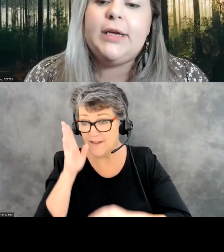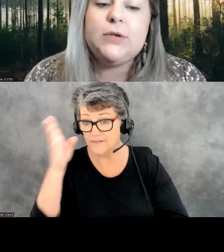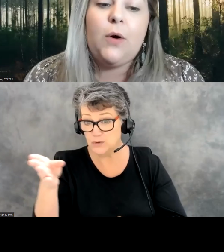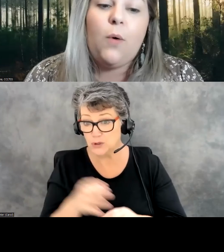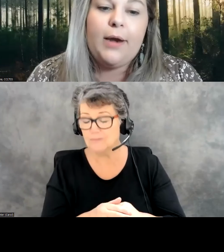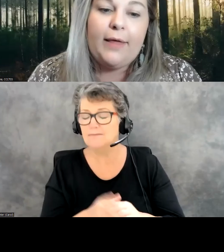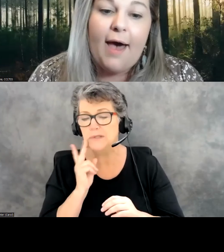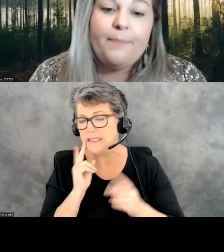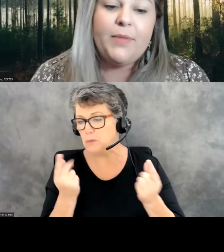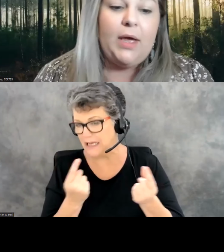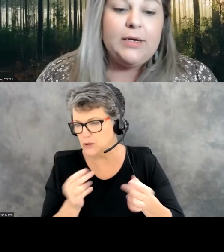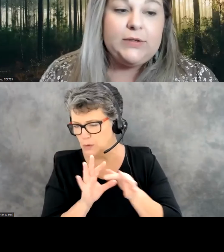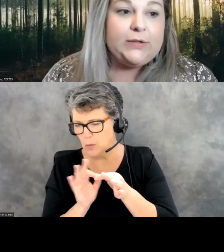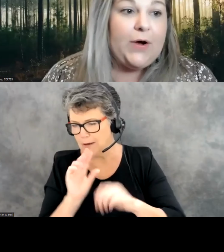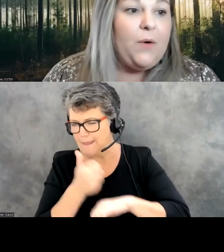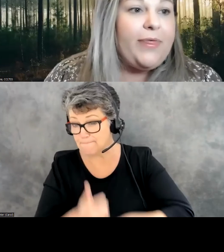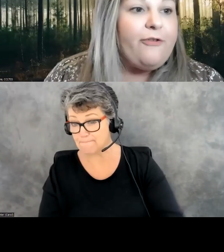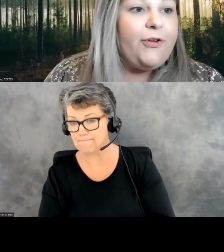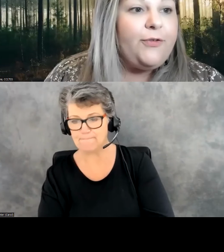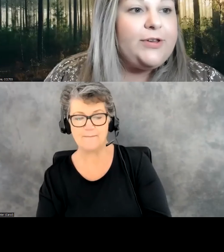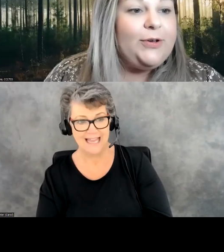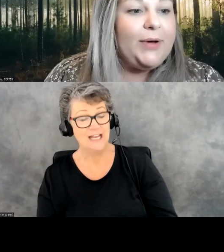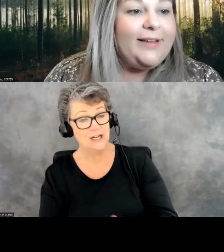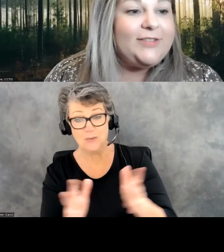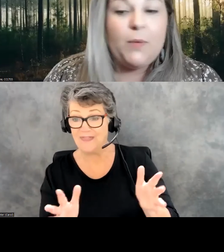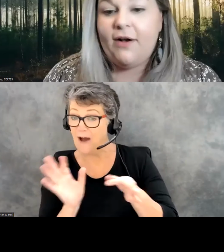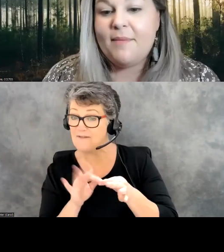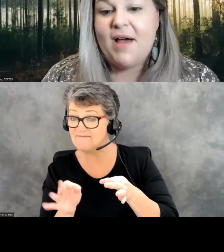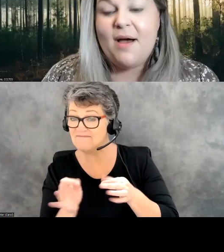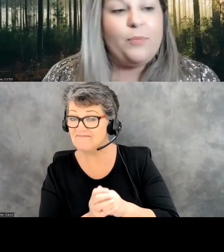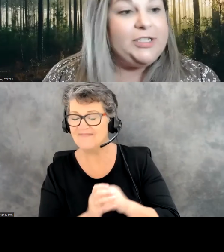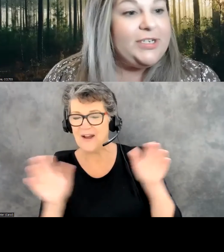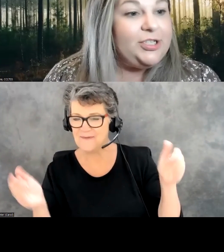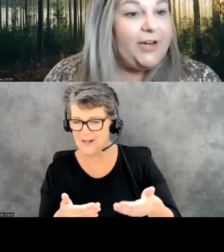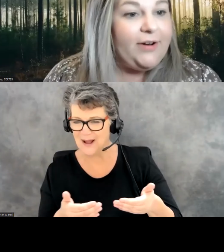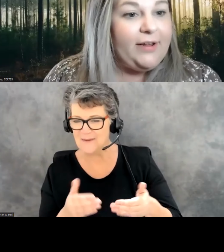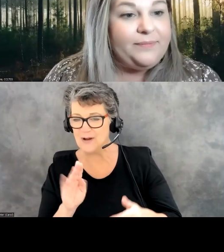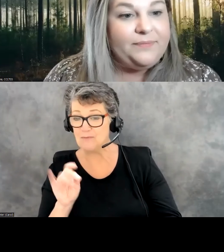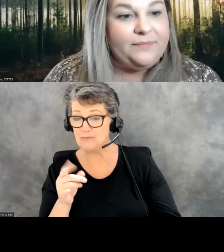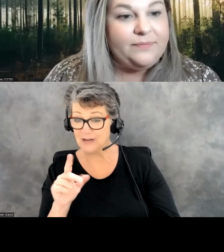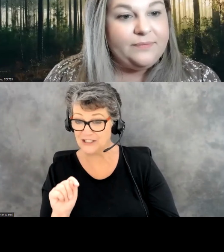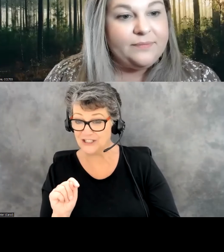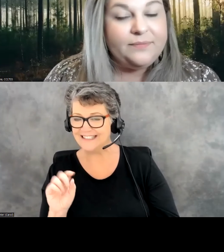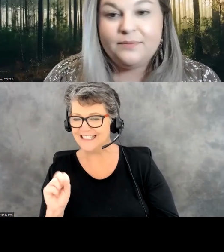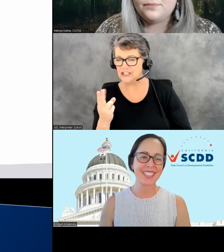see what we can do to coordinate that. So without further ado, I'd love to welcome Bridget and Sheridan.